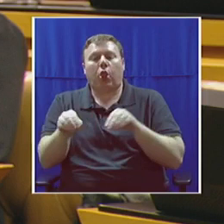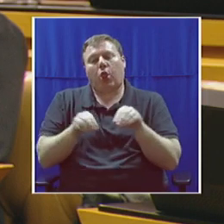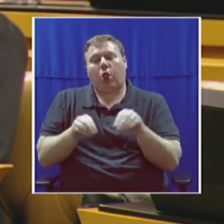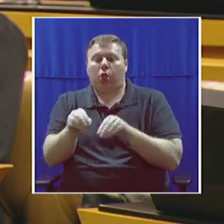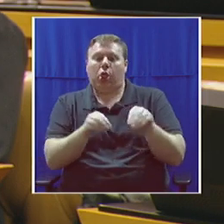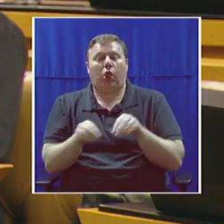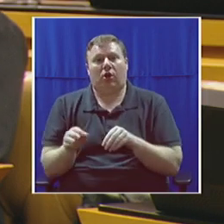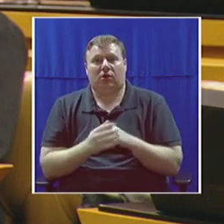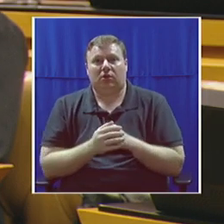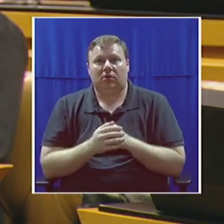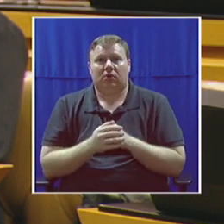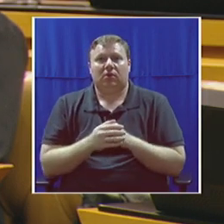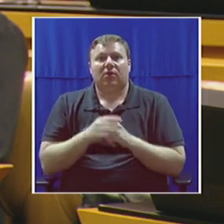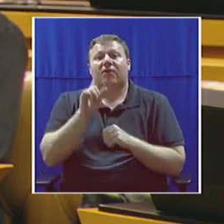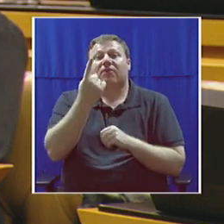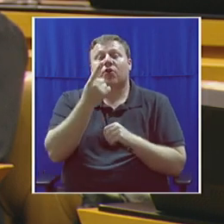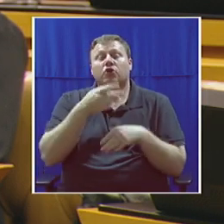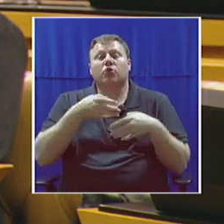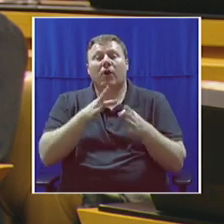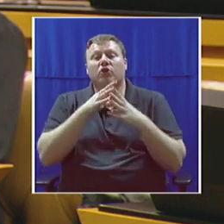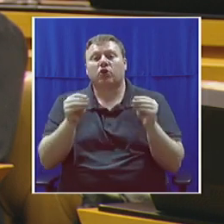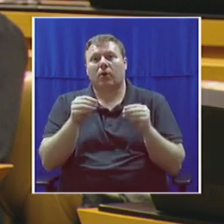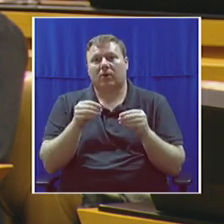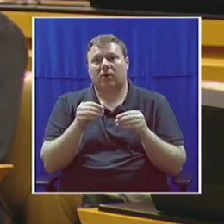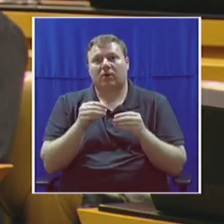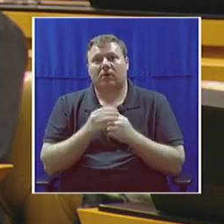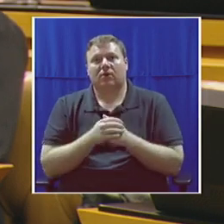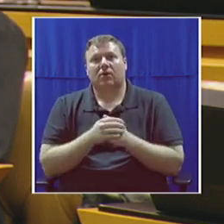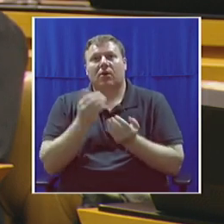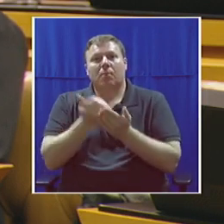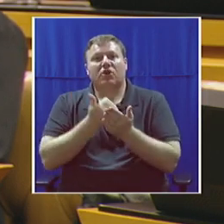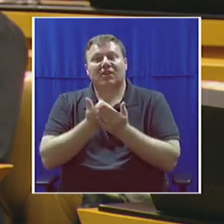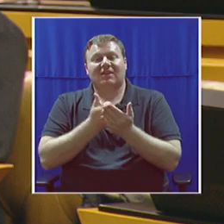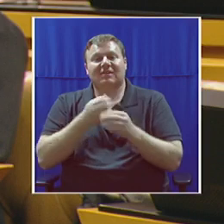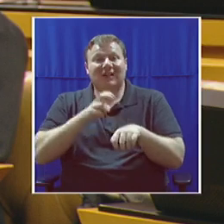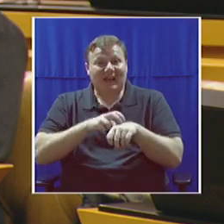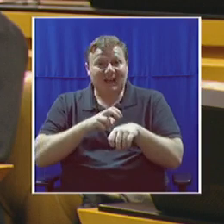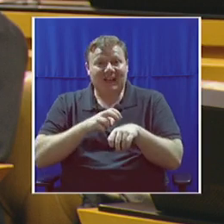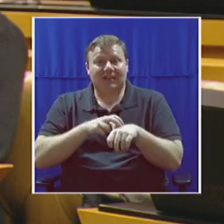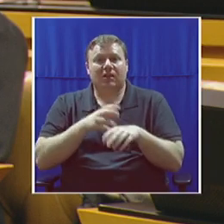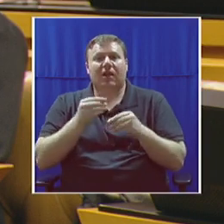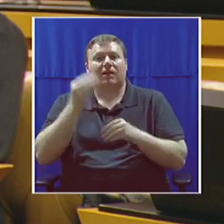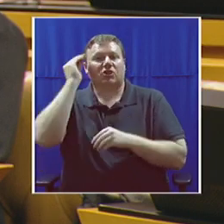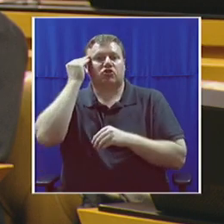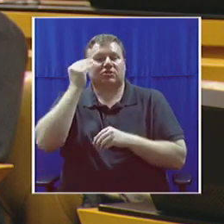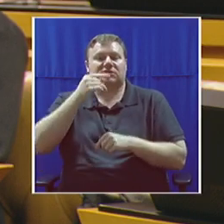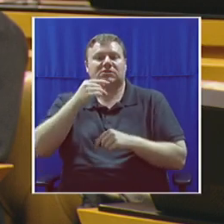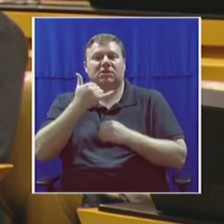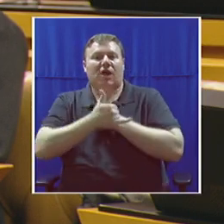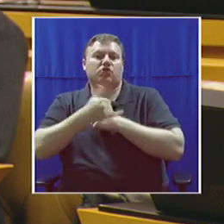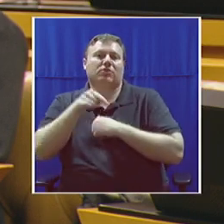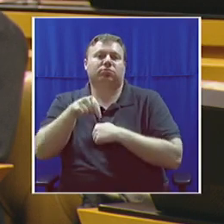defense is to ensure that we look after the interest and needs of our country